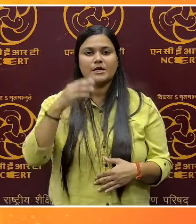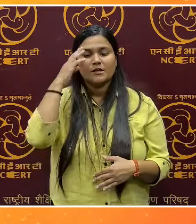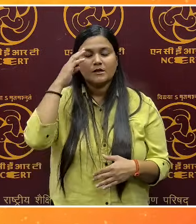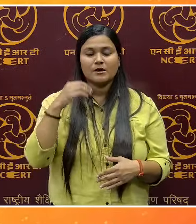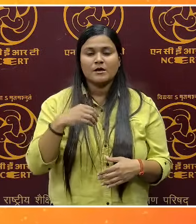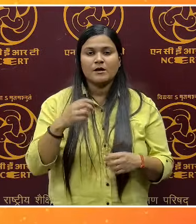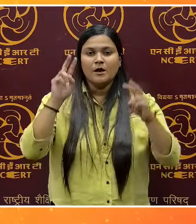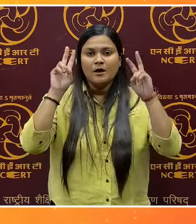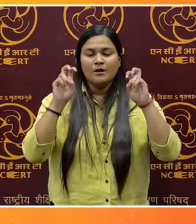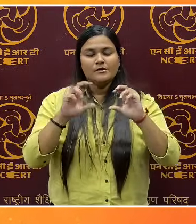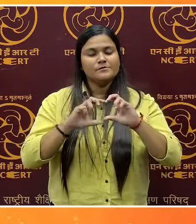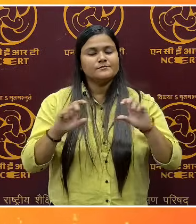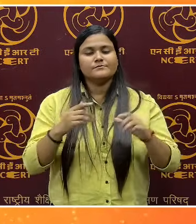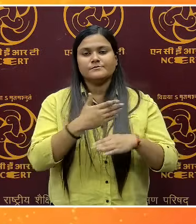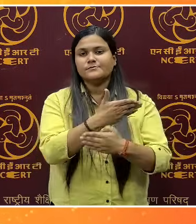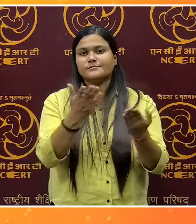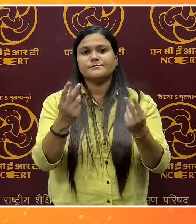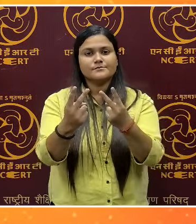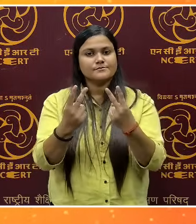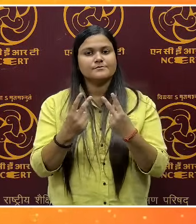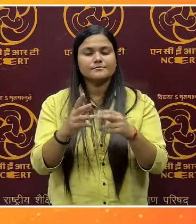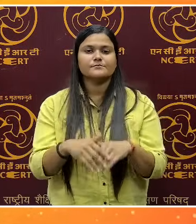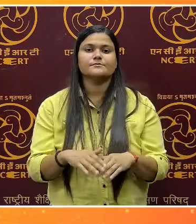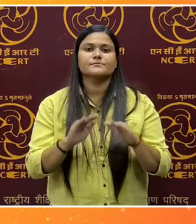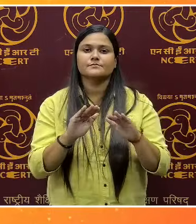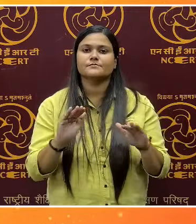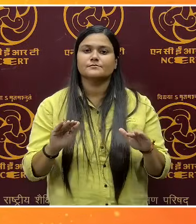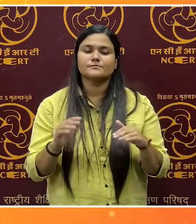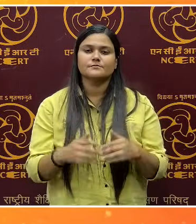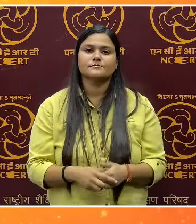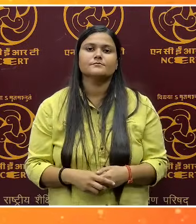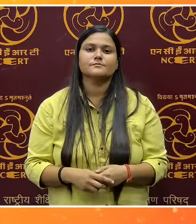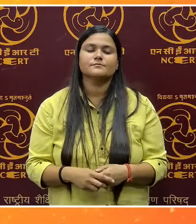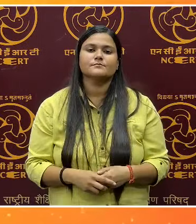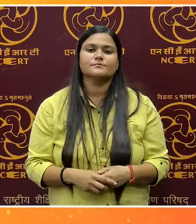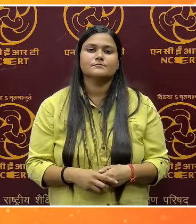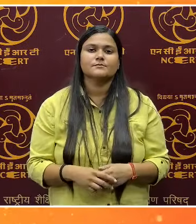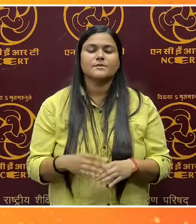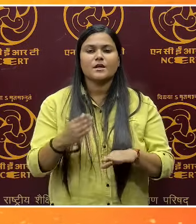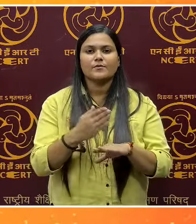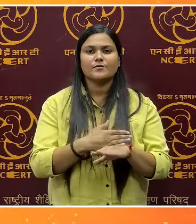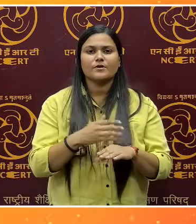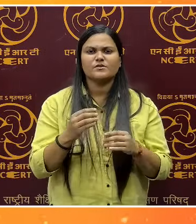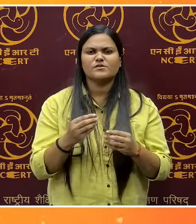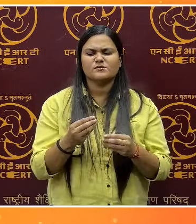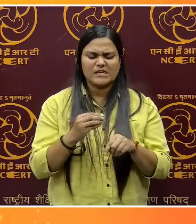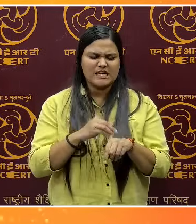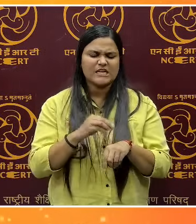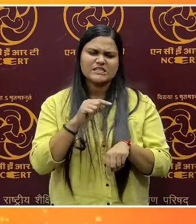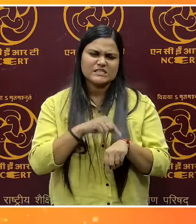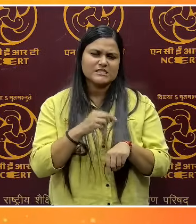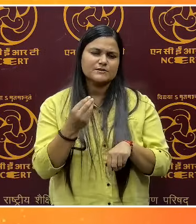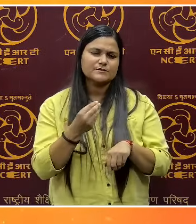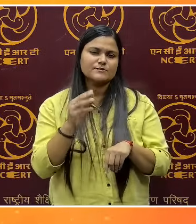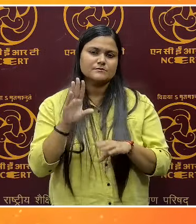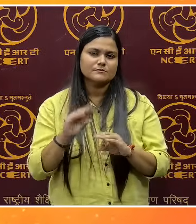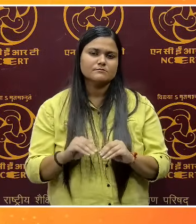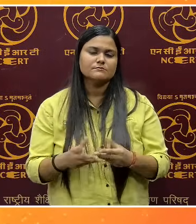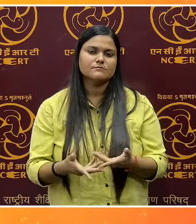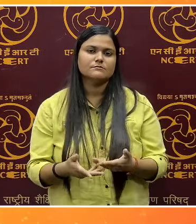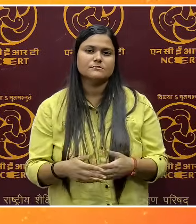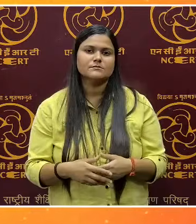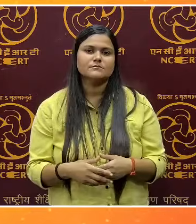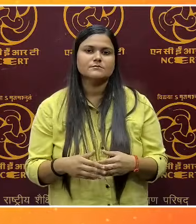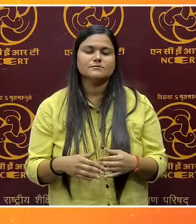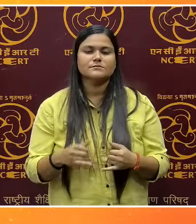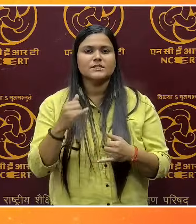is very clear for all our students and for me as well. Yeah. So as we are left with a very limited time, so Yeah. do you want to give the